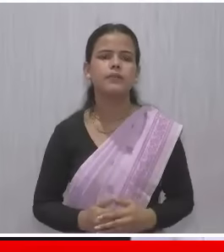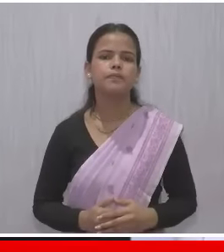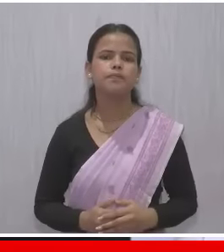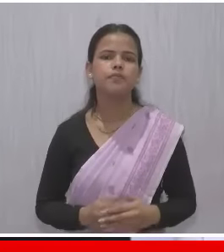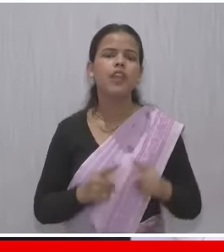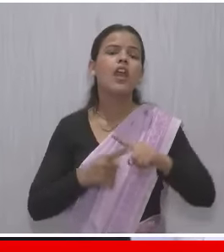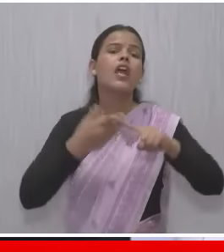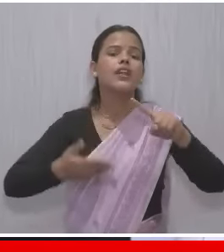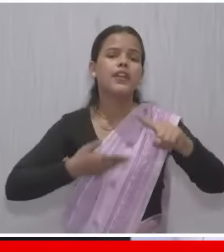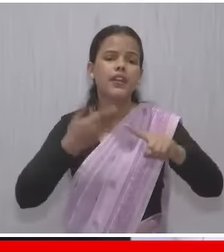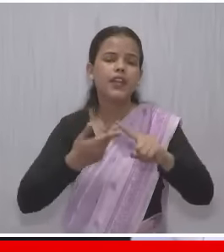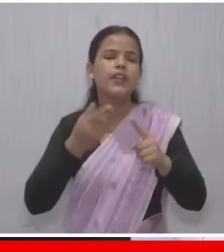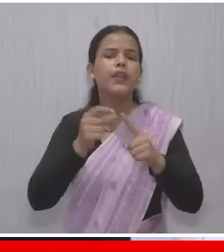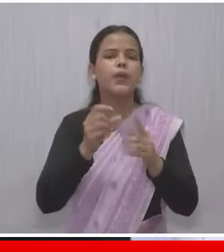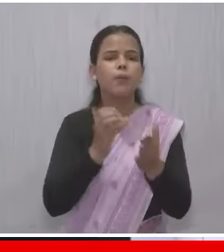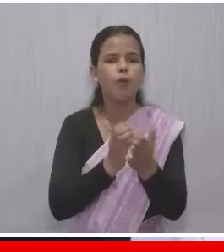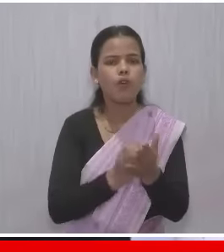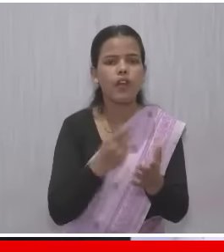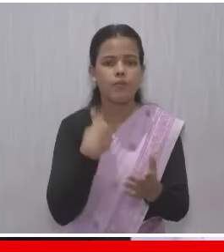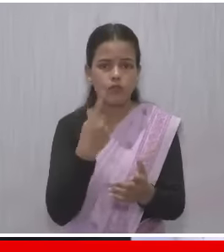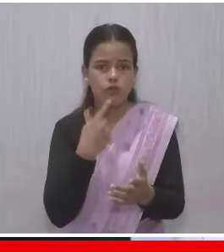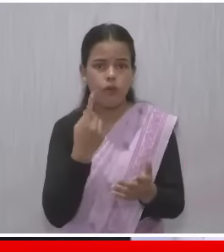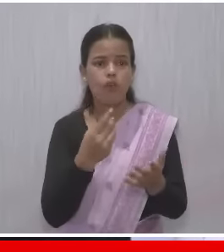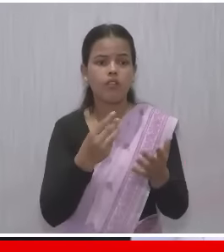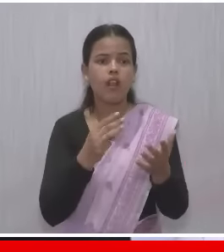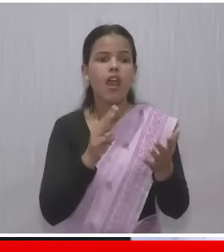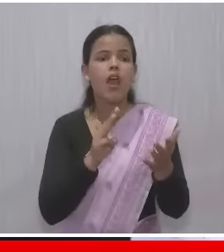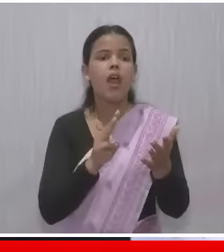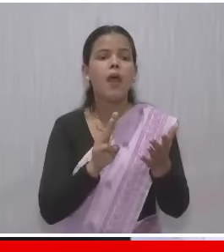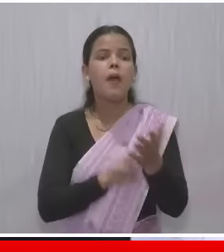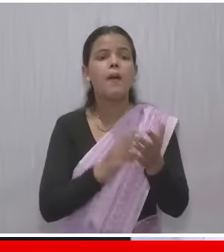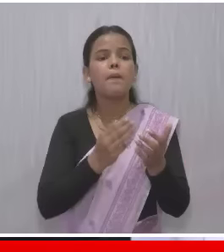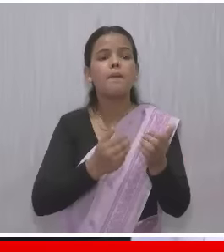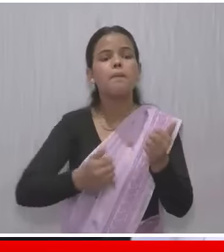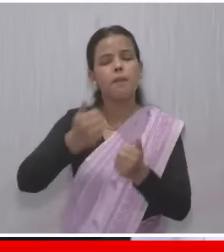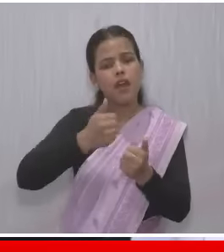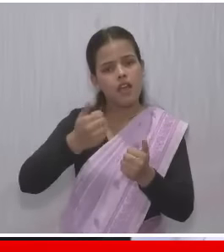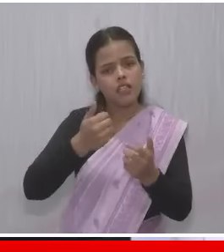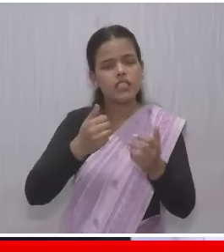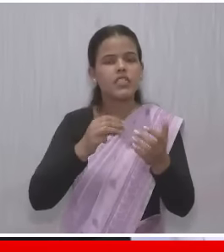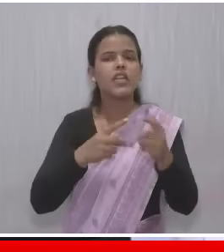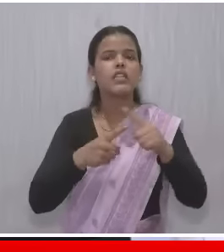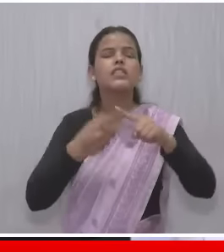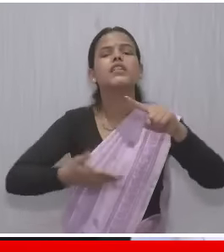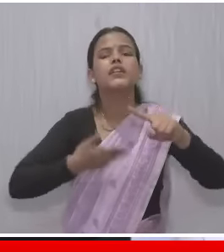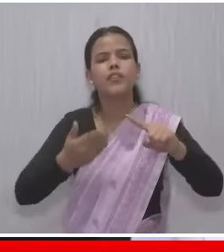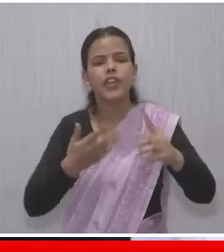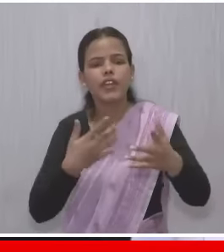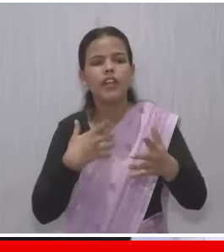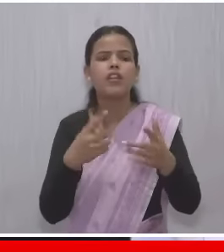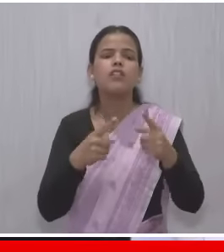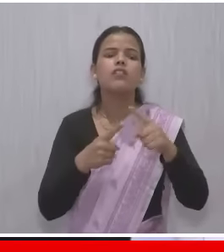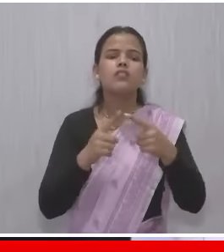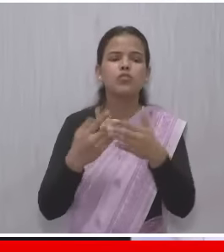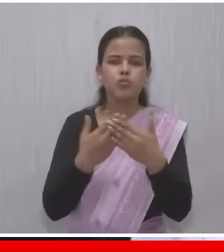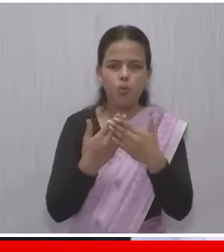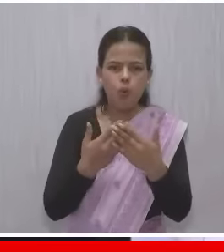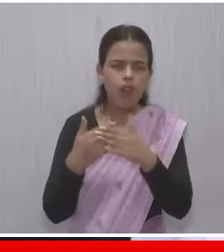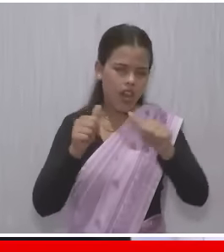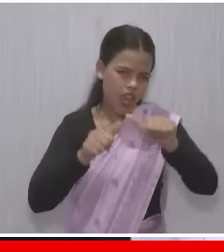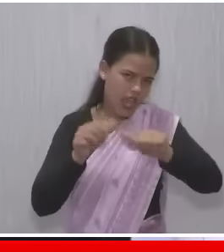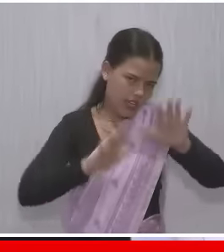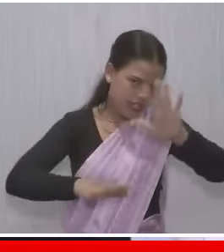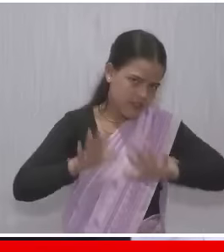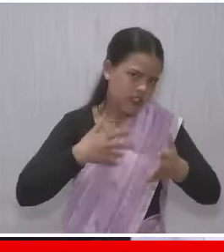Training programs for master trainers, counselors, and educators, embedding career guidance within school activities and vocational